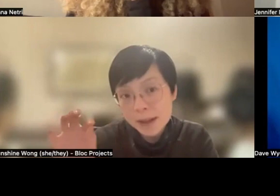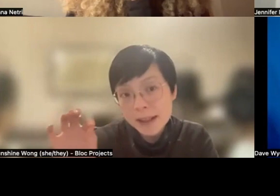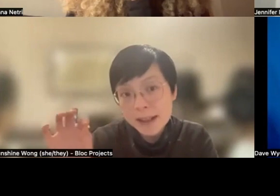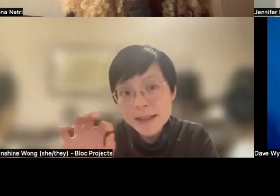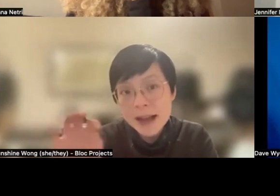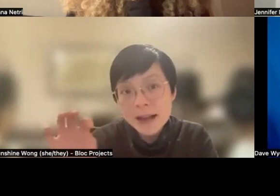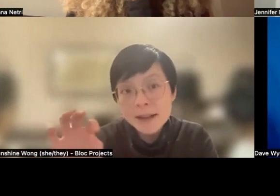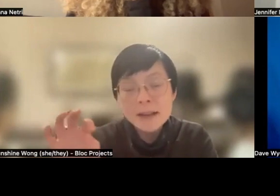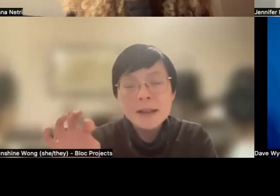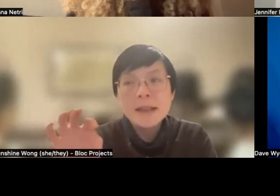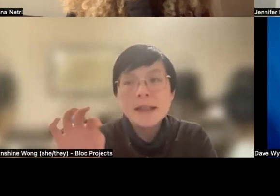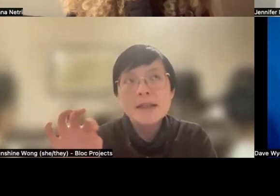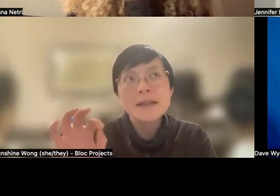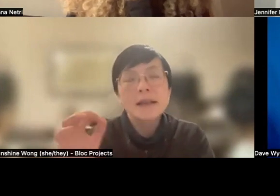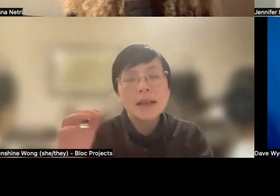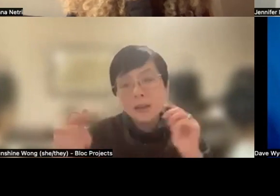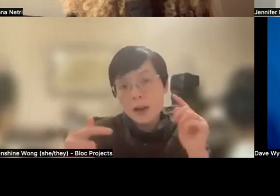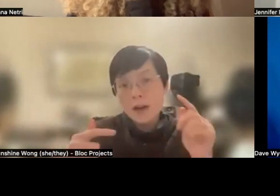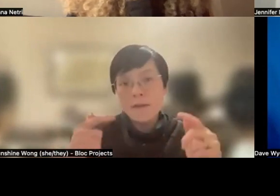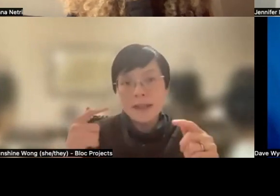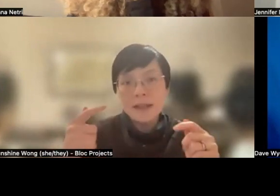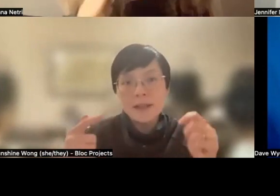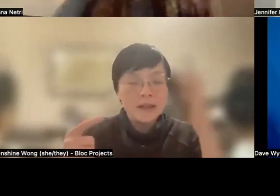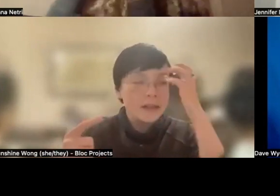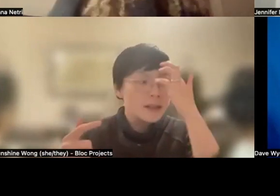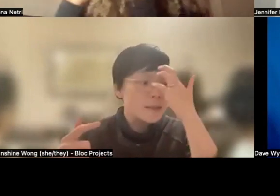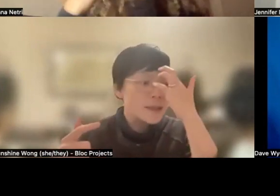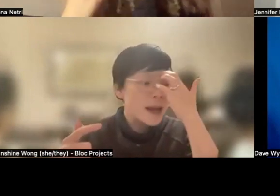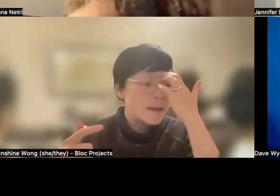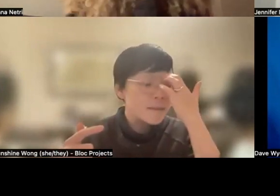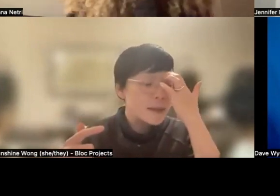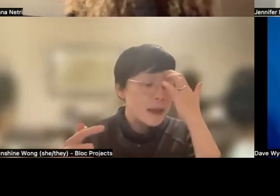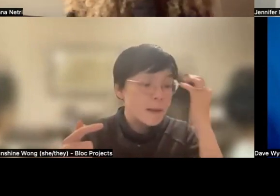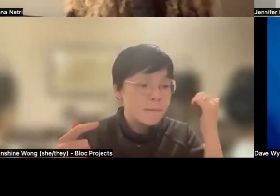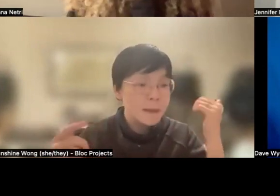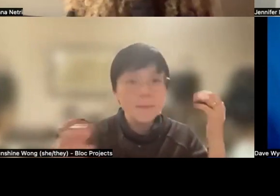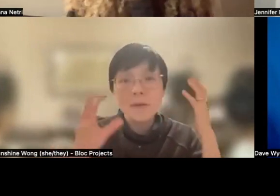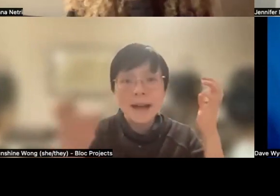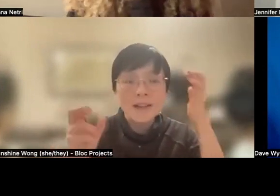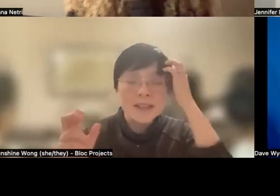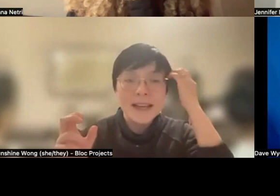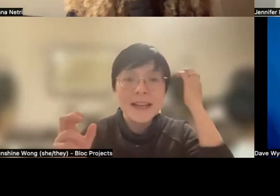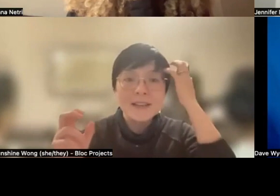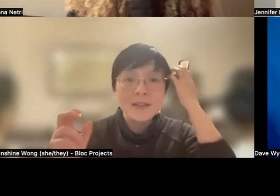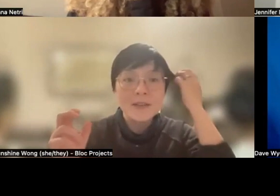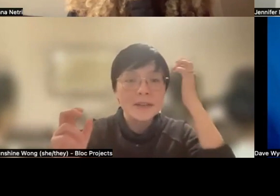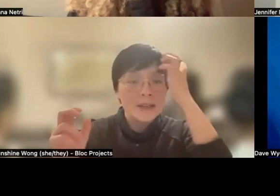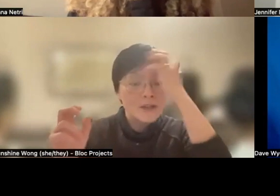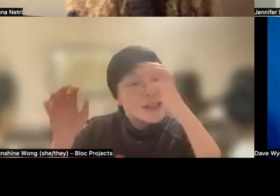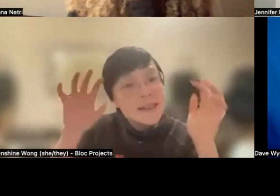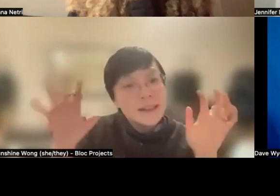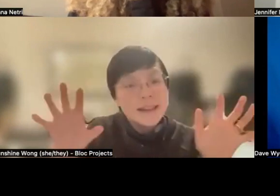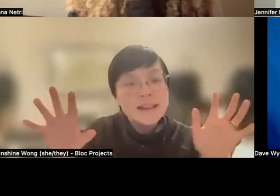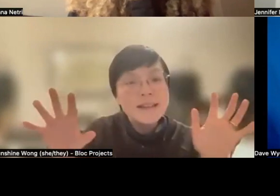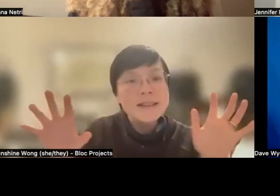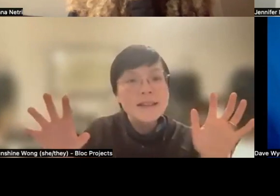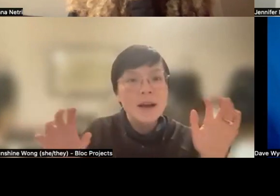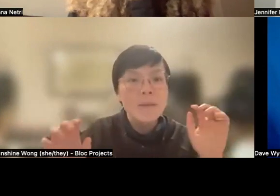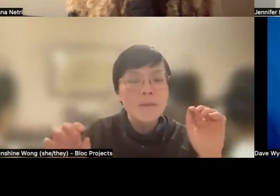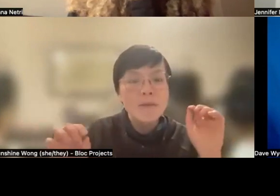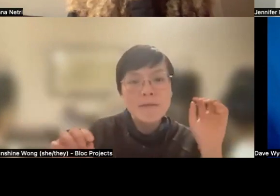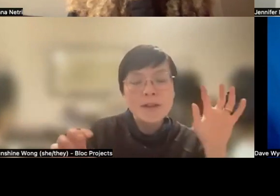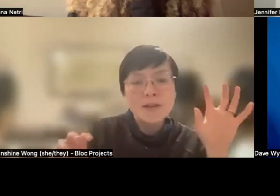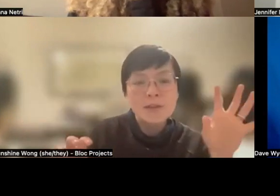earlier with the links, Anna, is in the conversation, sometimes people might just say certain interesting